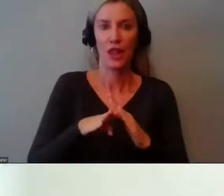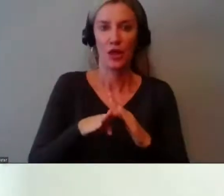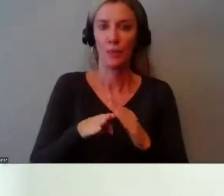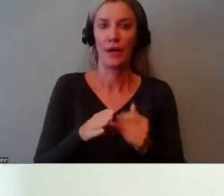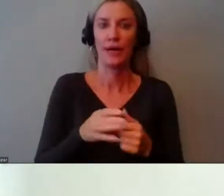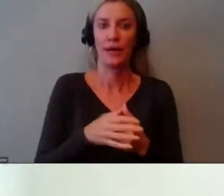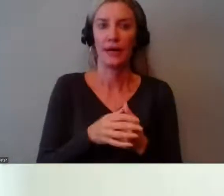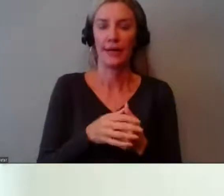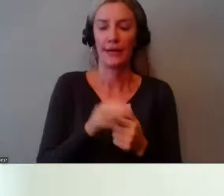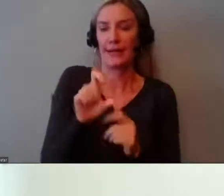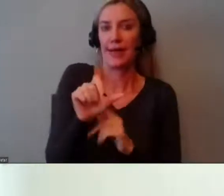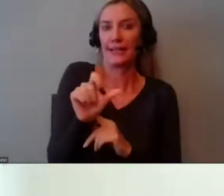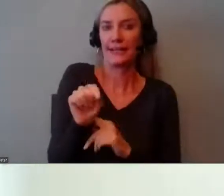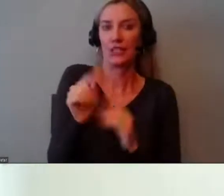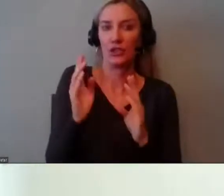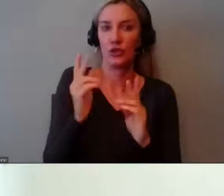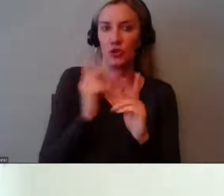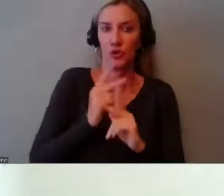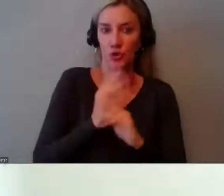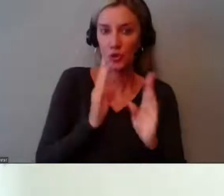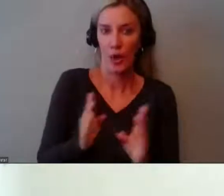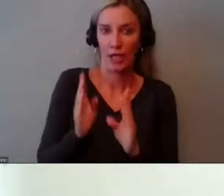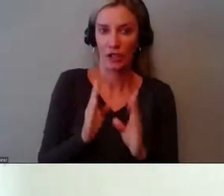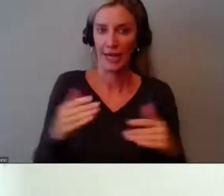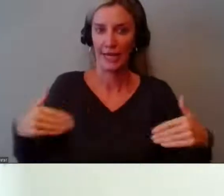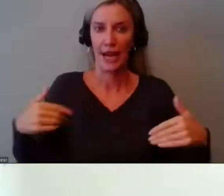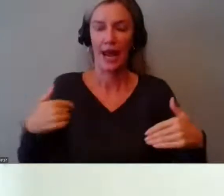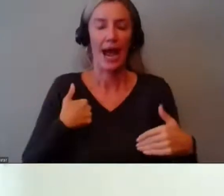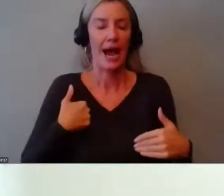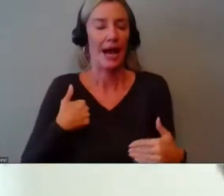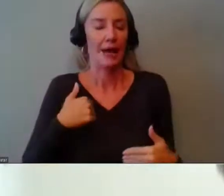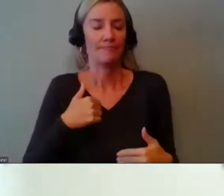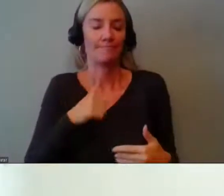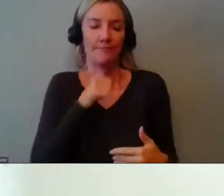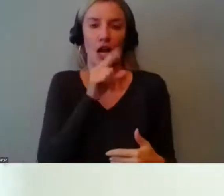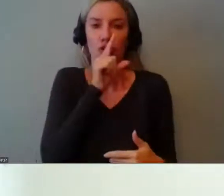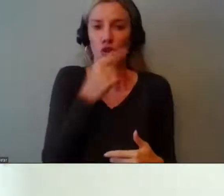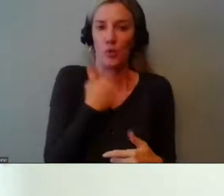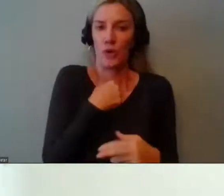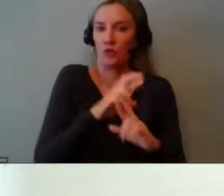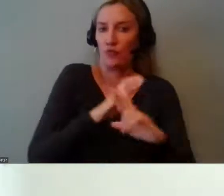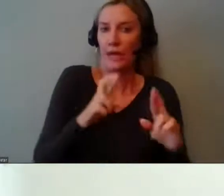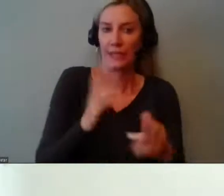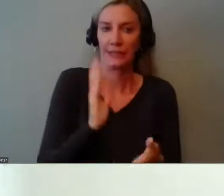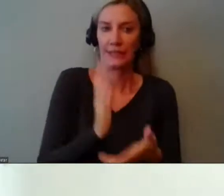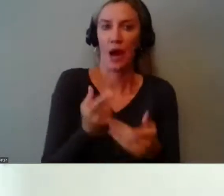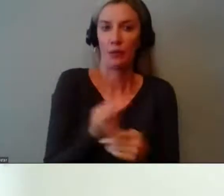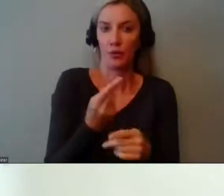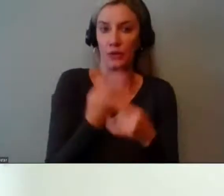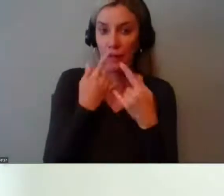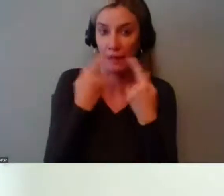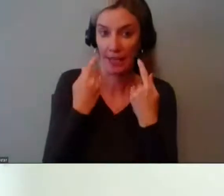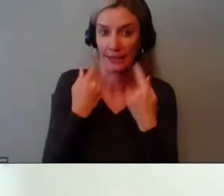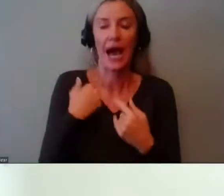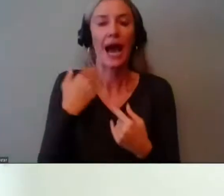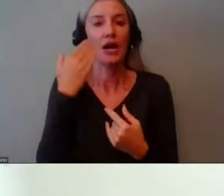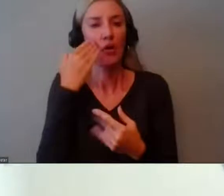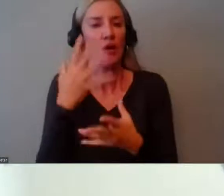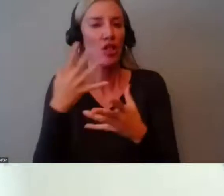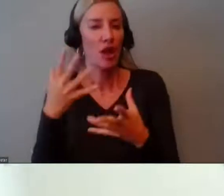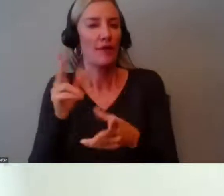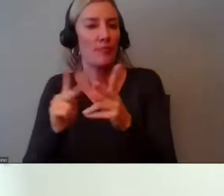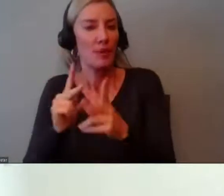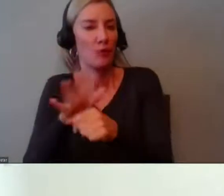this point because I'm not so sure that we're ready to exit using masks. So I know that there's an awful lot of public pressure. We don't